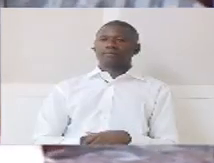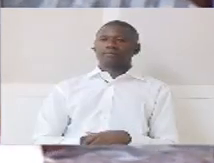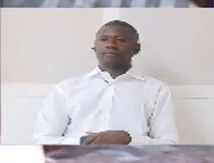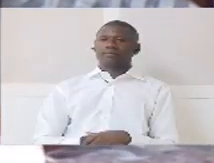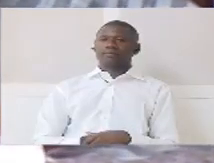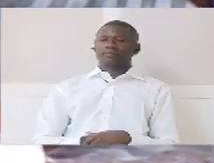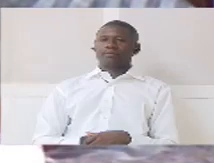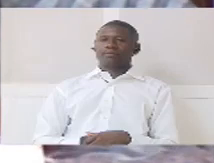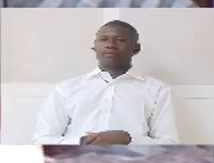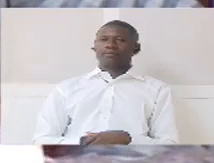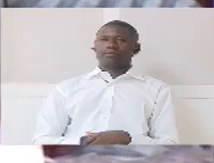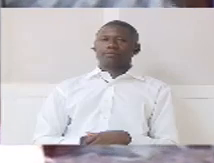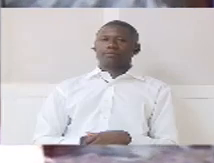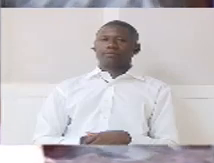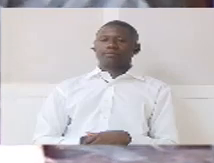Point here is